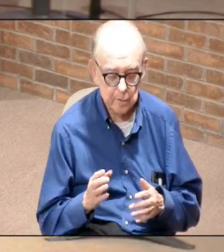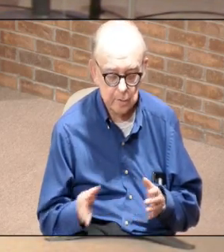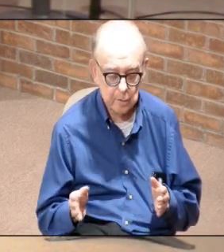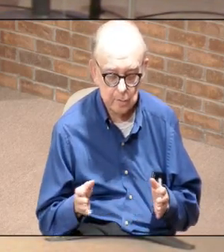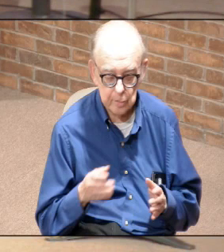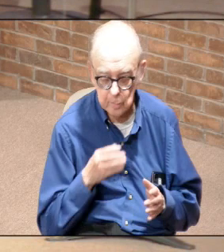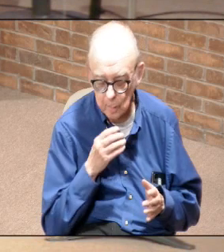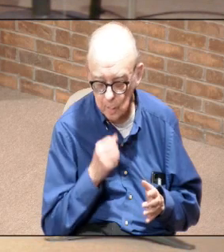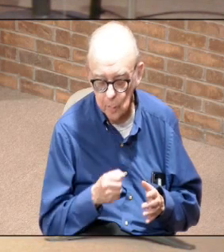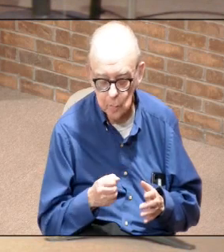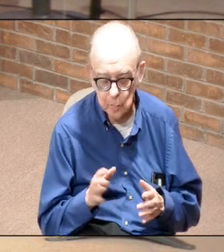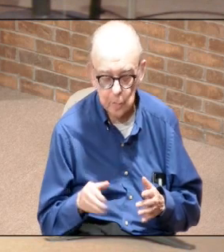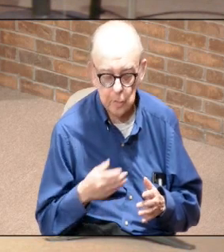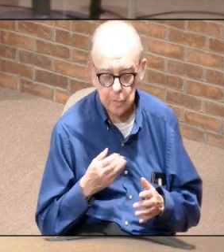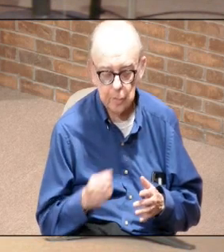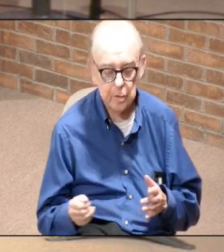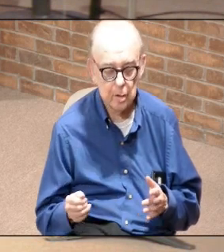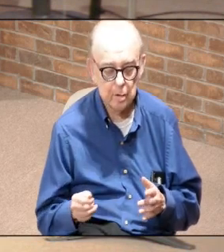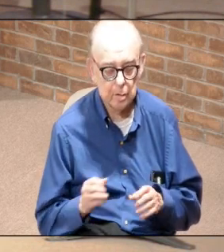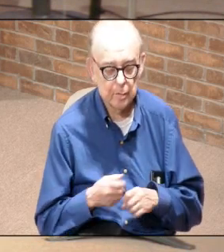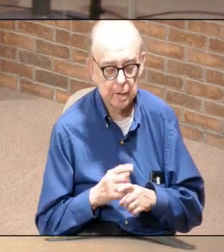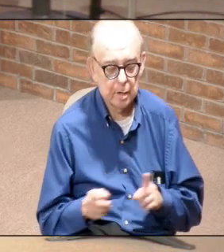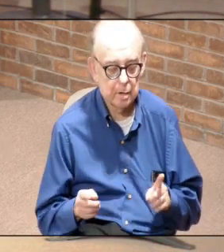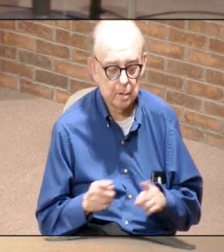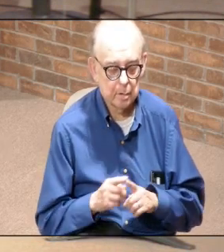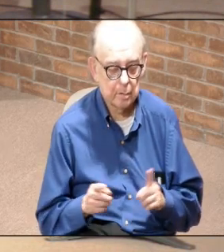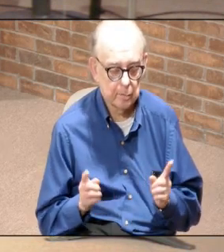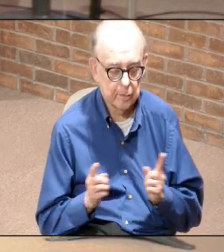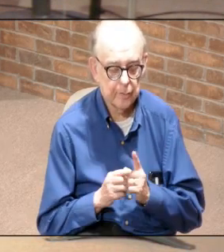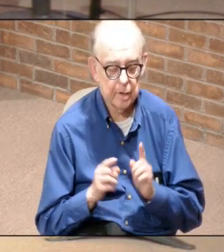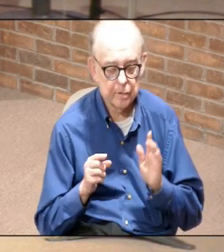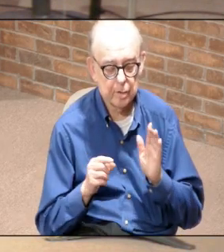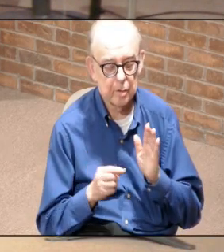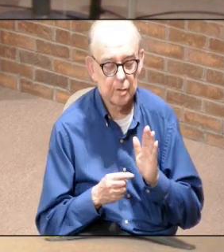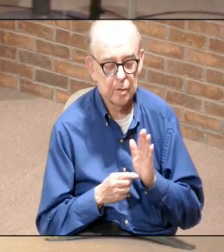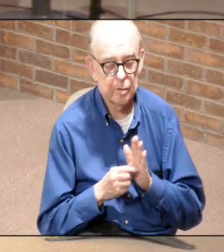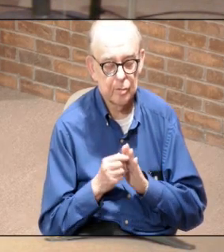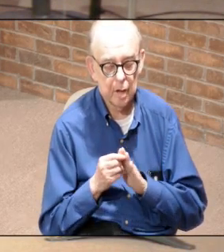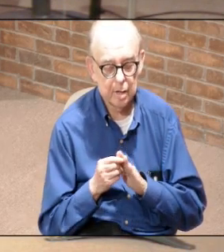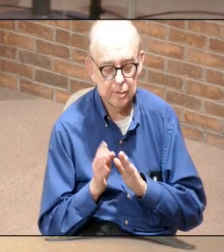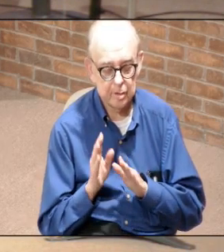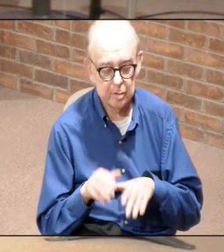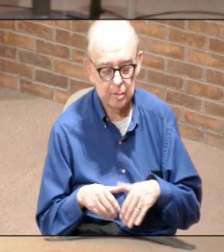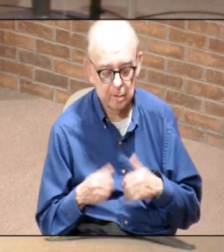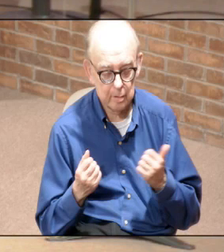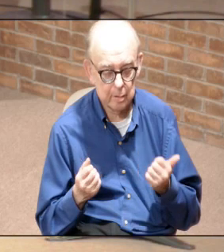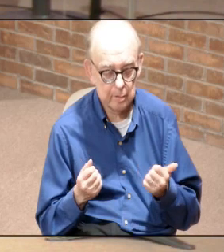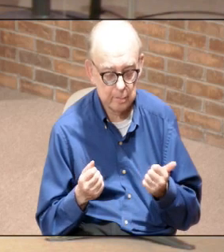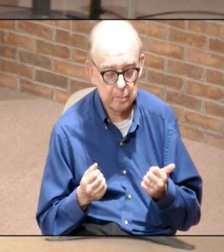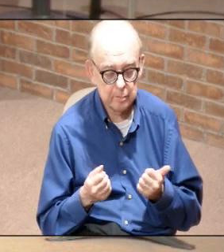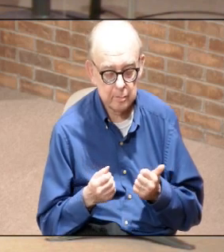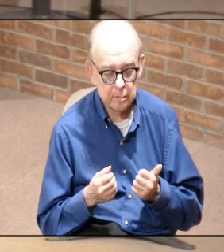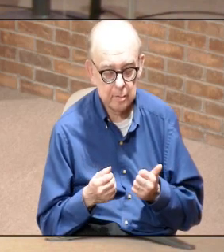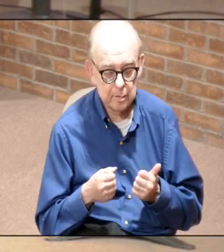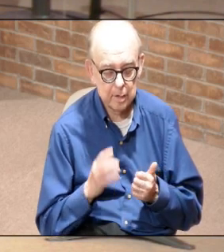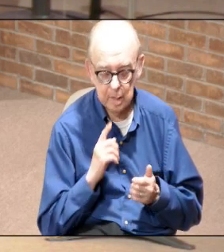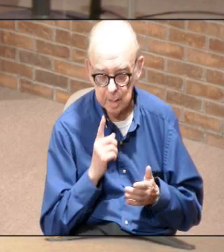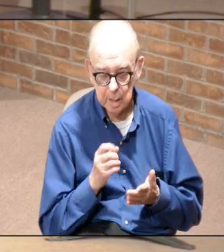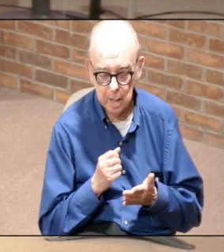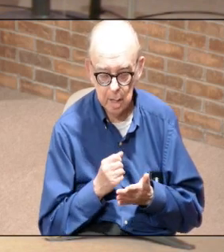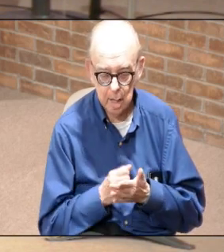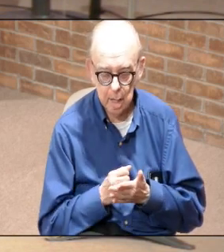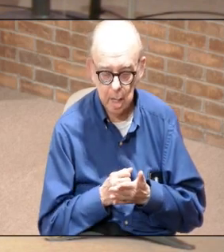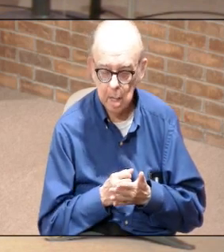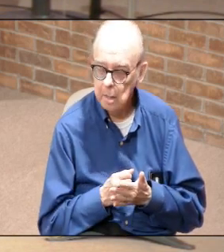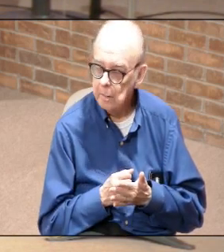old or too young to make a difference when you face the giants in your life, because God's got them out there. All right, let's give